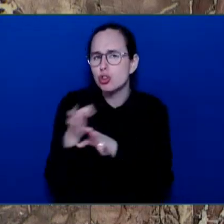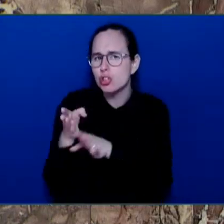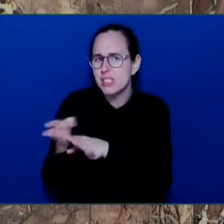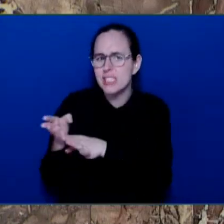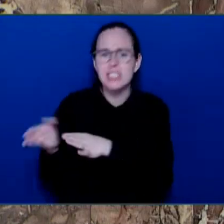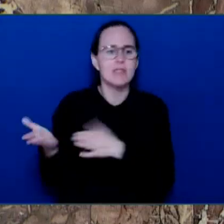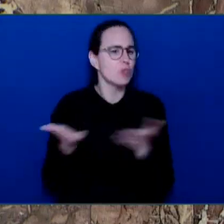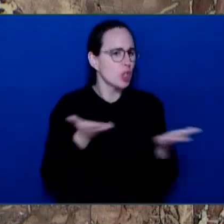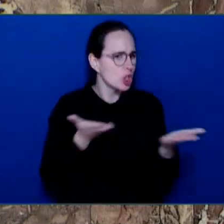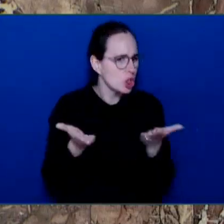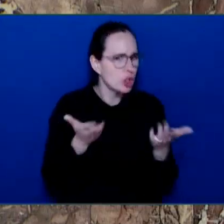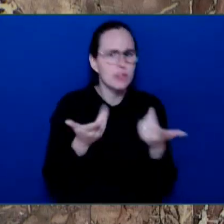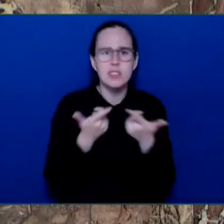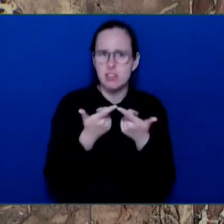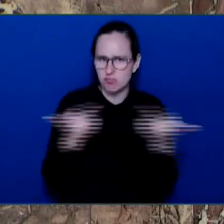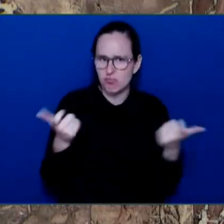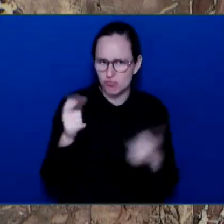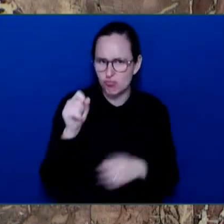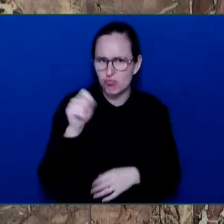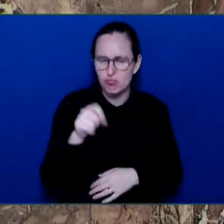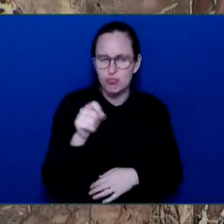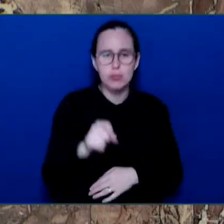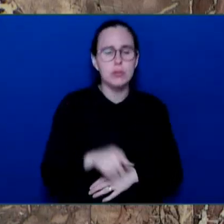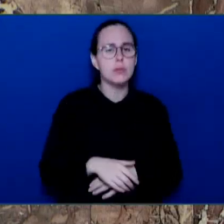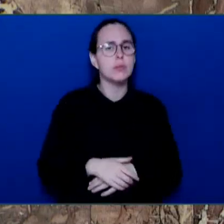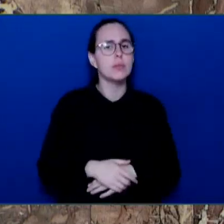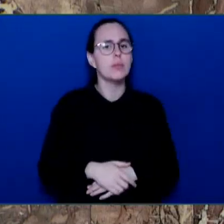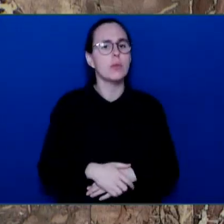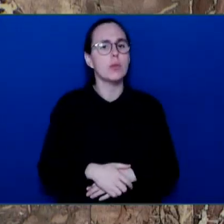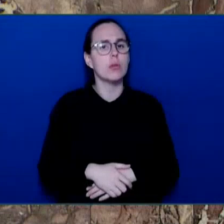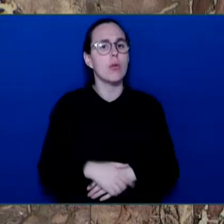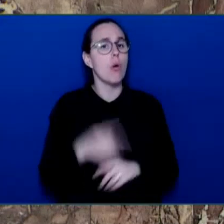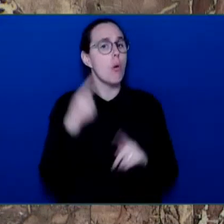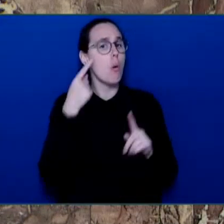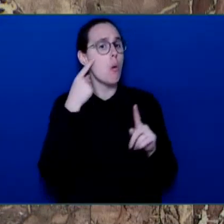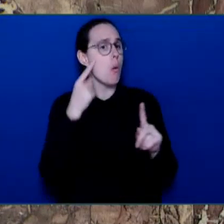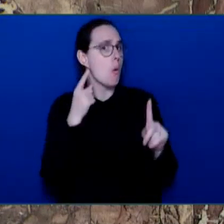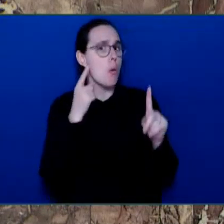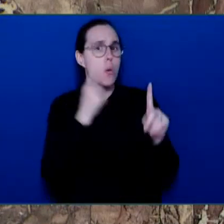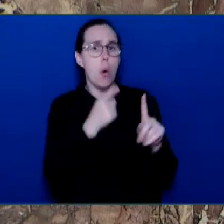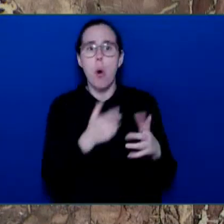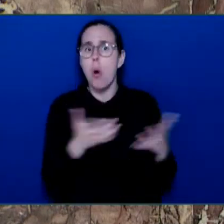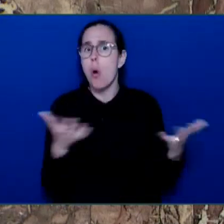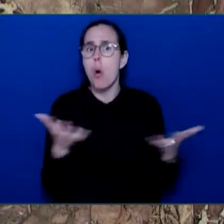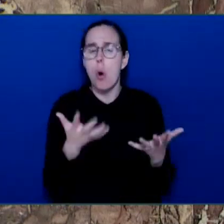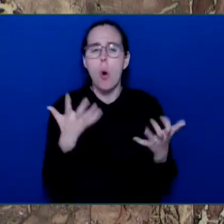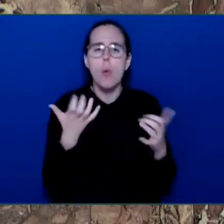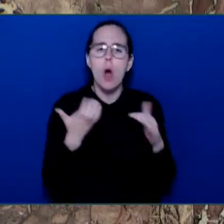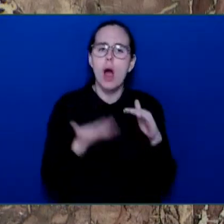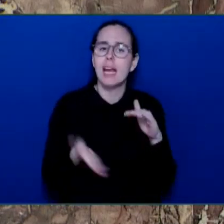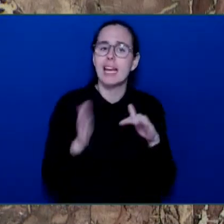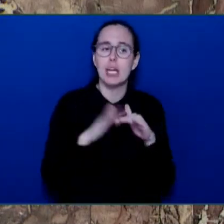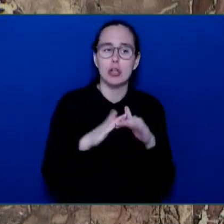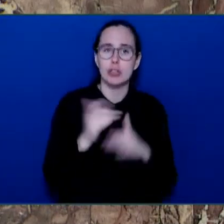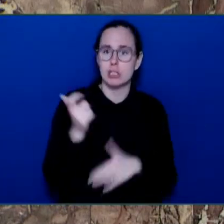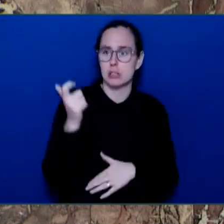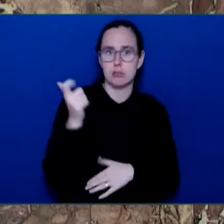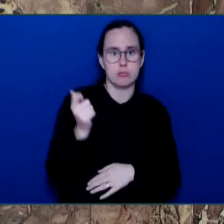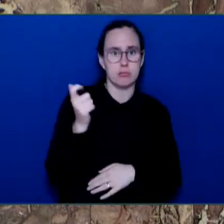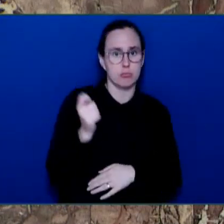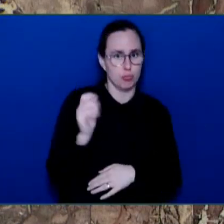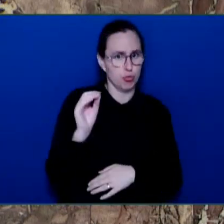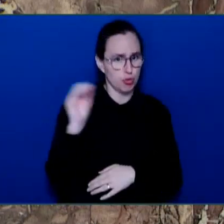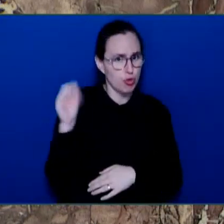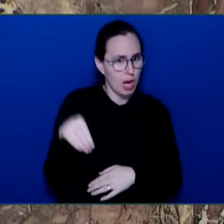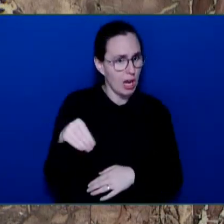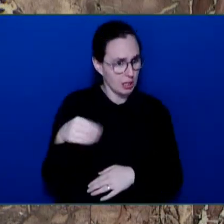this government has done. And that's why we've increased income assistance rates 5 times after them having been frozen for a decade under the previous